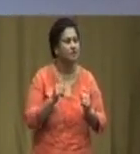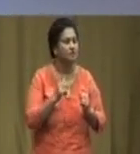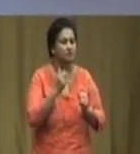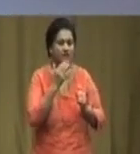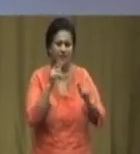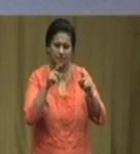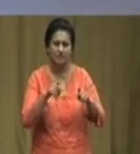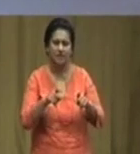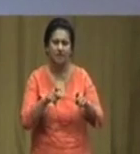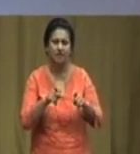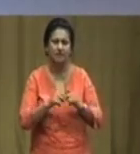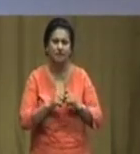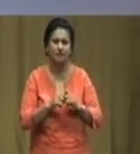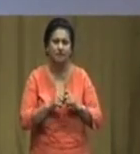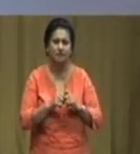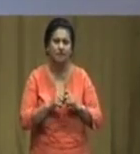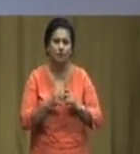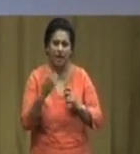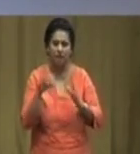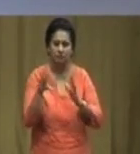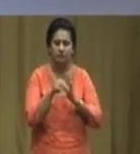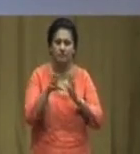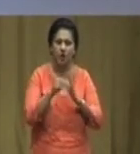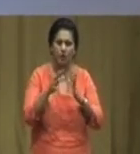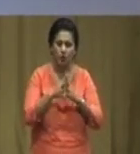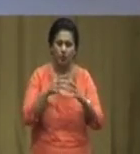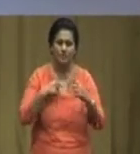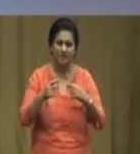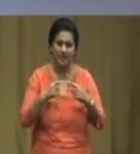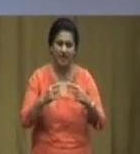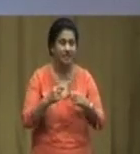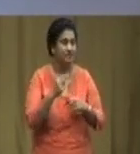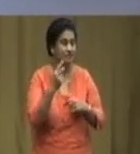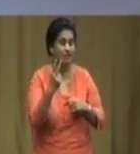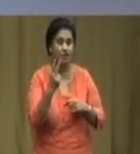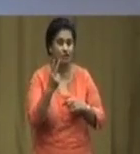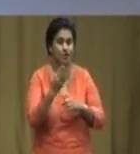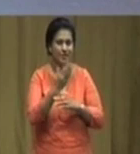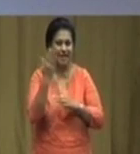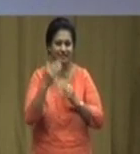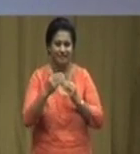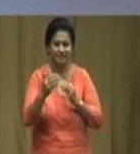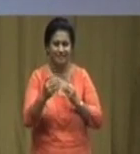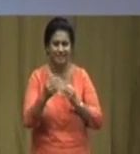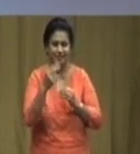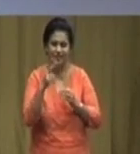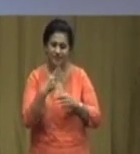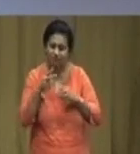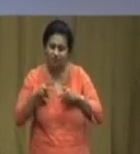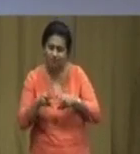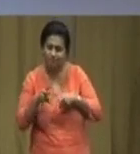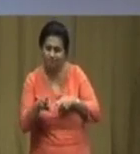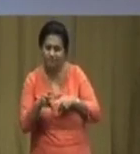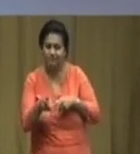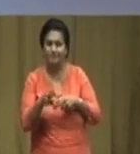be uploaded on the website 2 days. Yeah, so 2 days. So they just do a little bit of editing on it, just to make